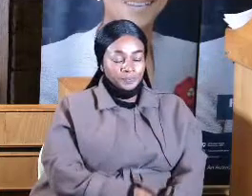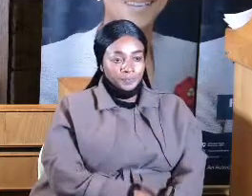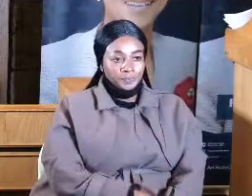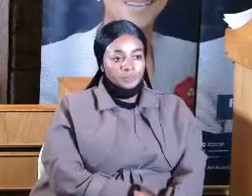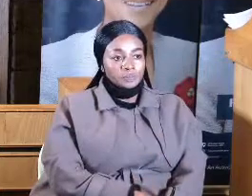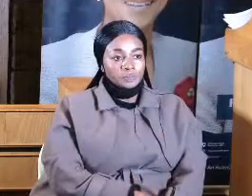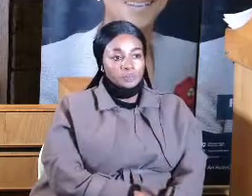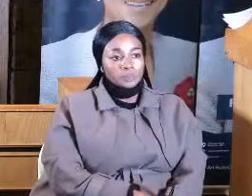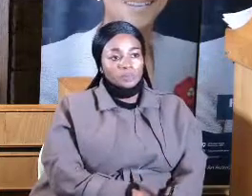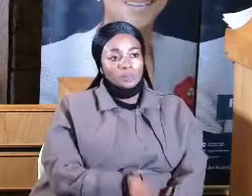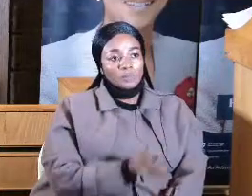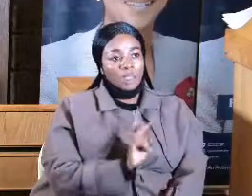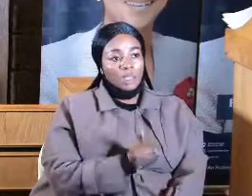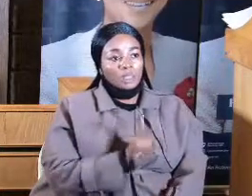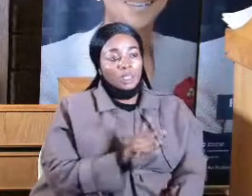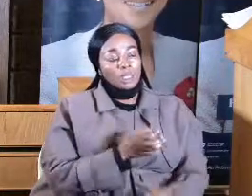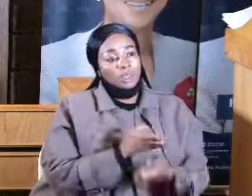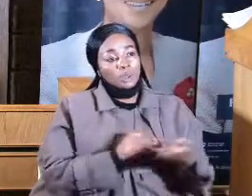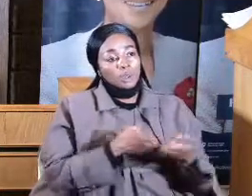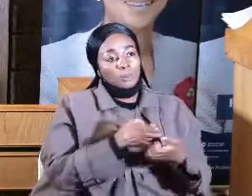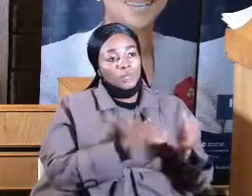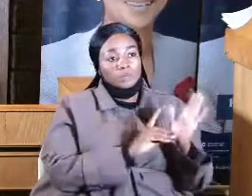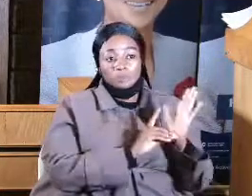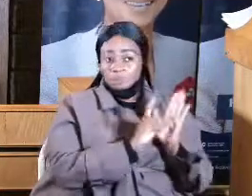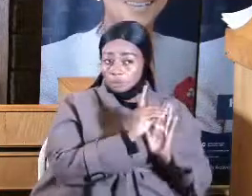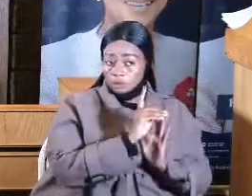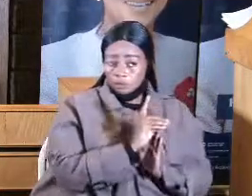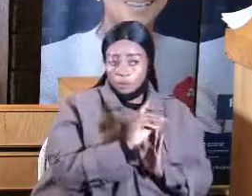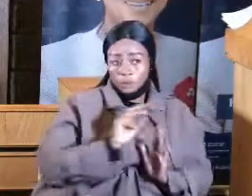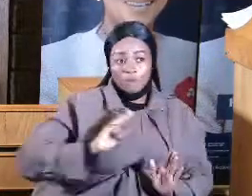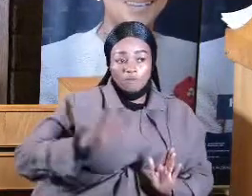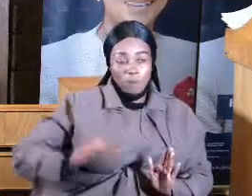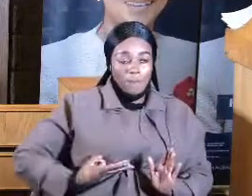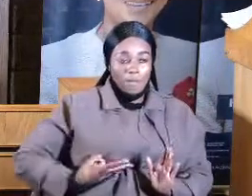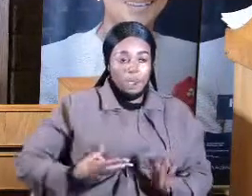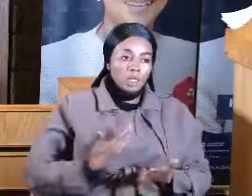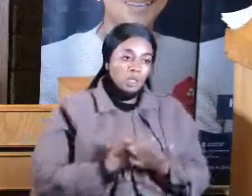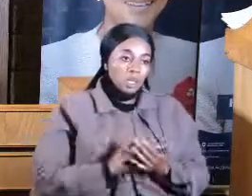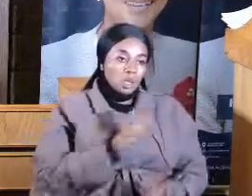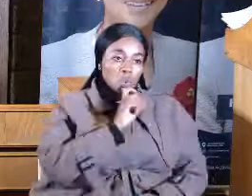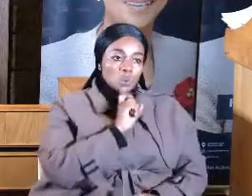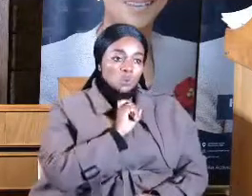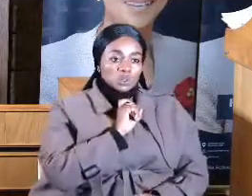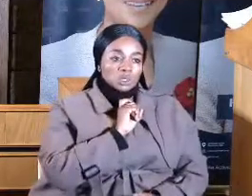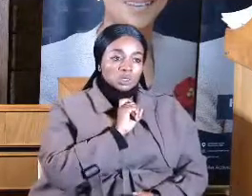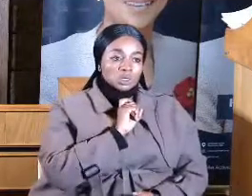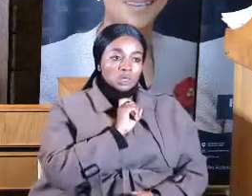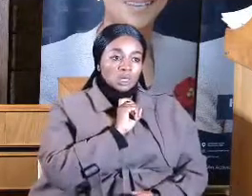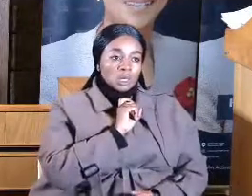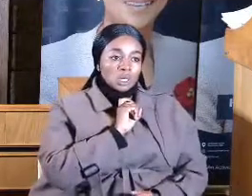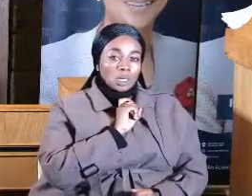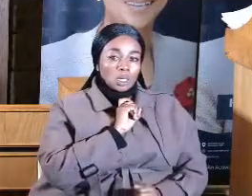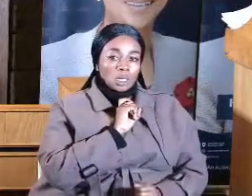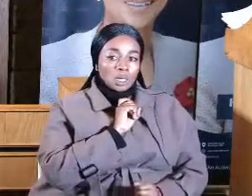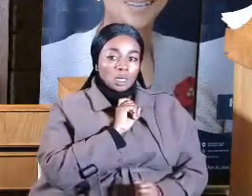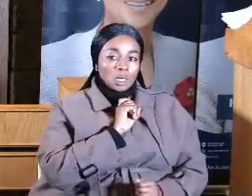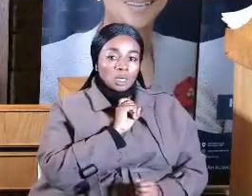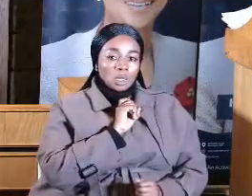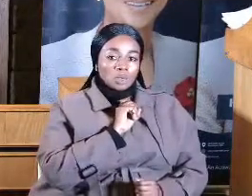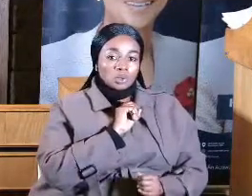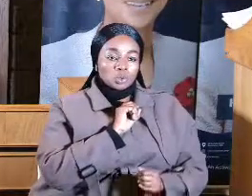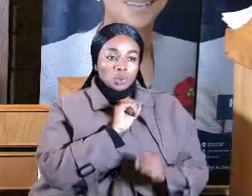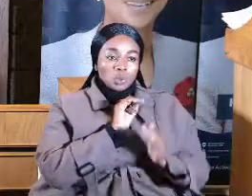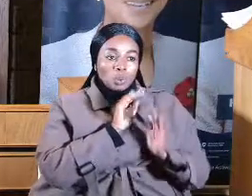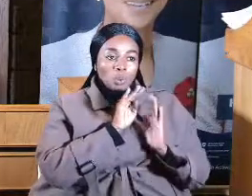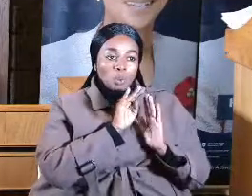We say the economic development of women can be used as a tool to reduce gender-based